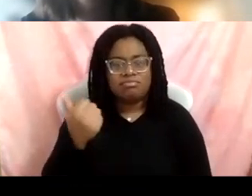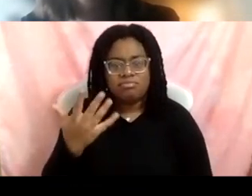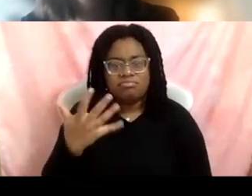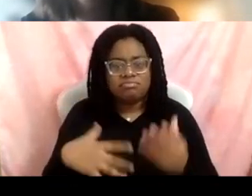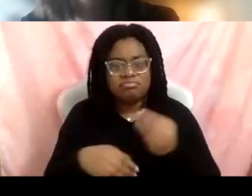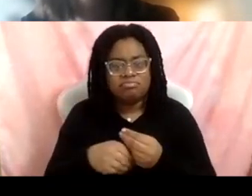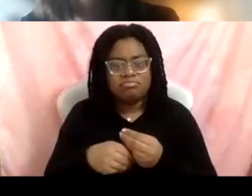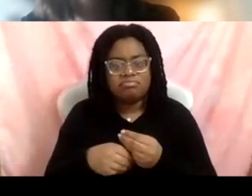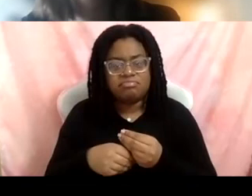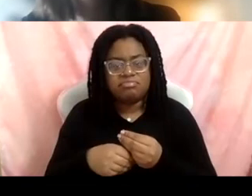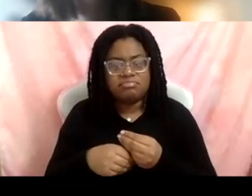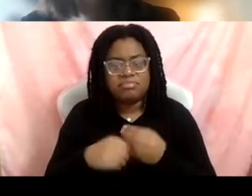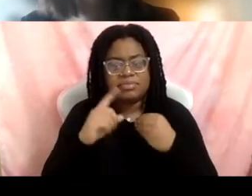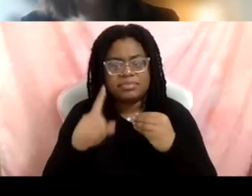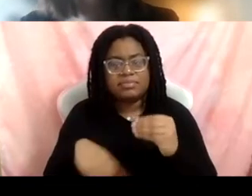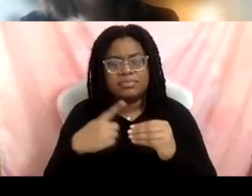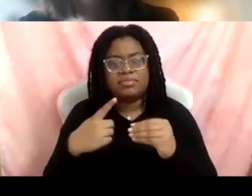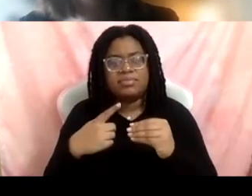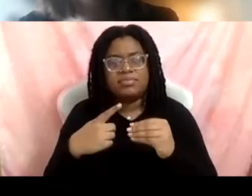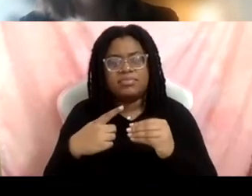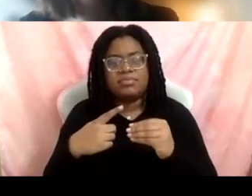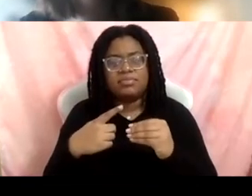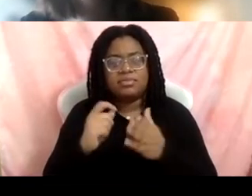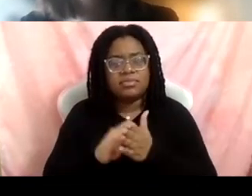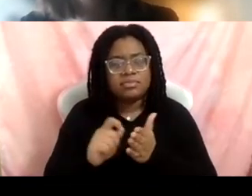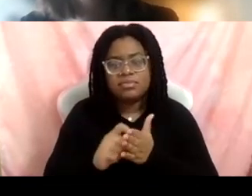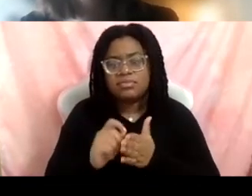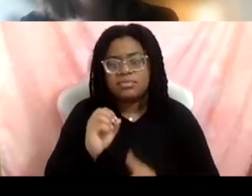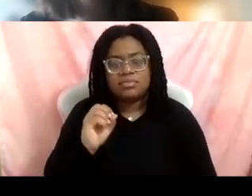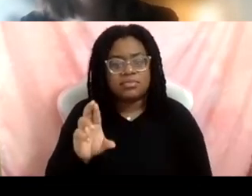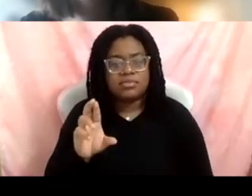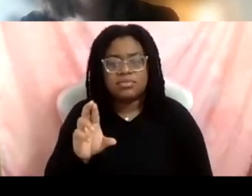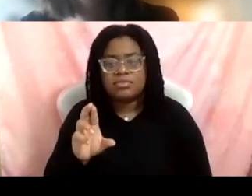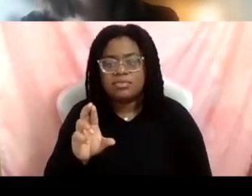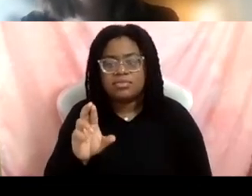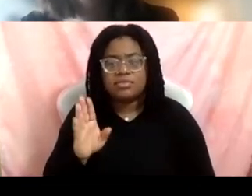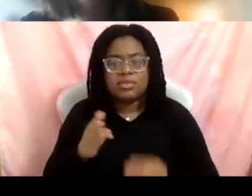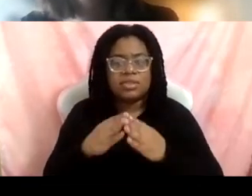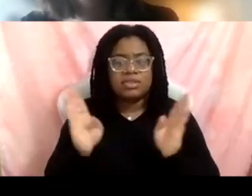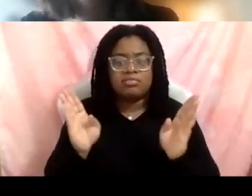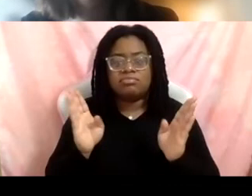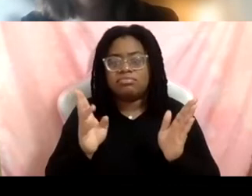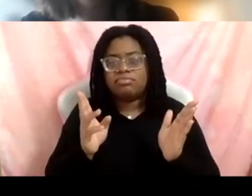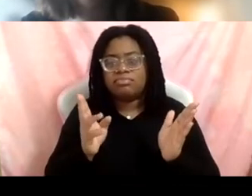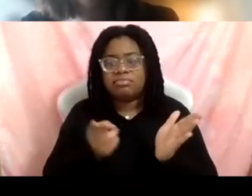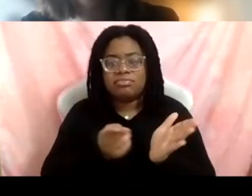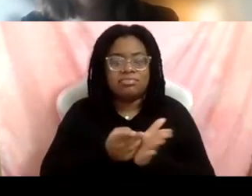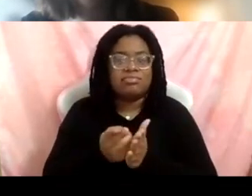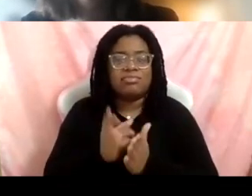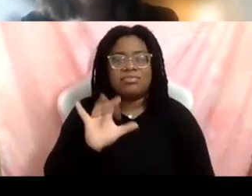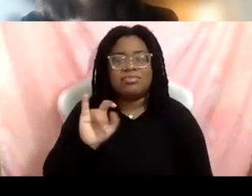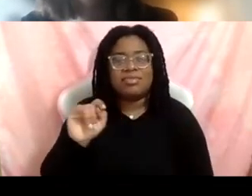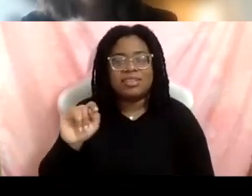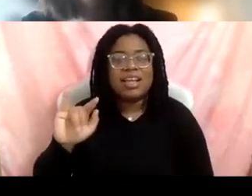they wanted to add about writing? Or I think that kind of opens up like an authentic casting type